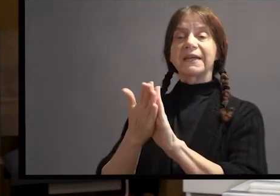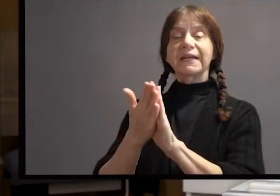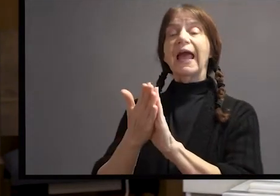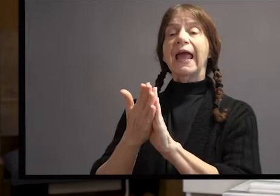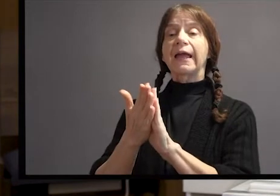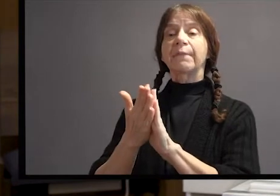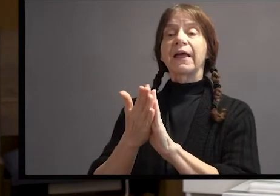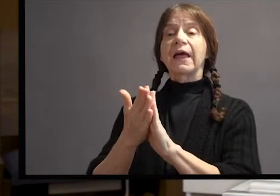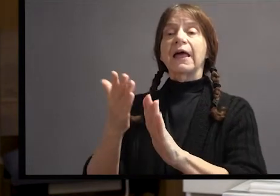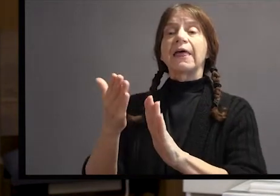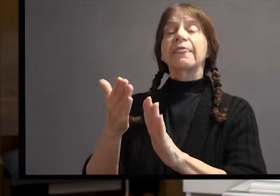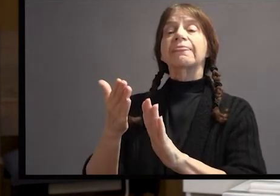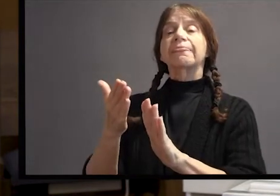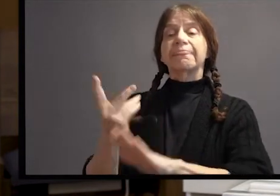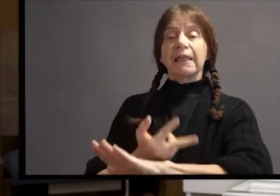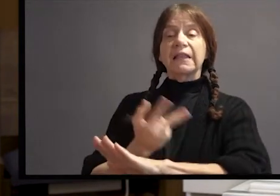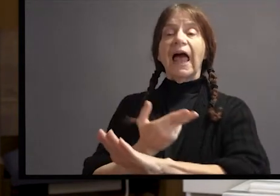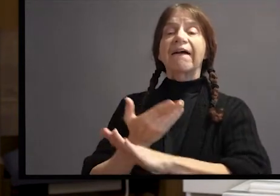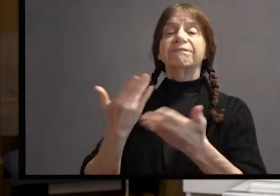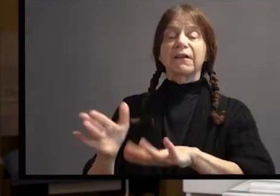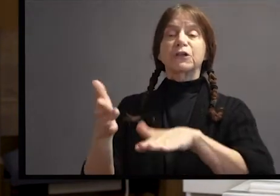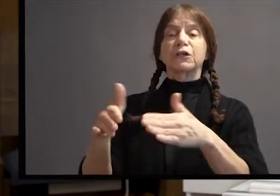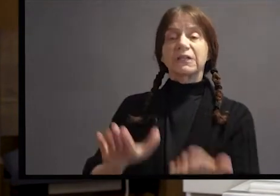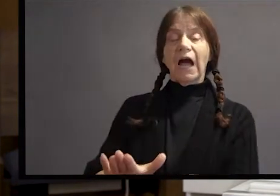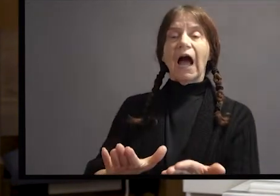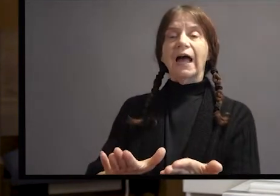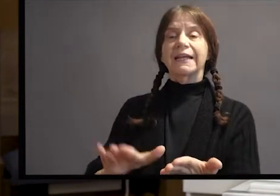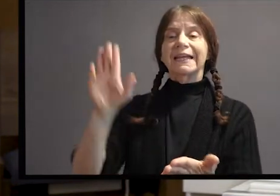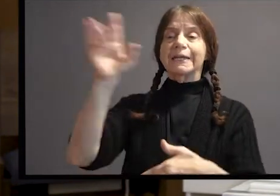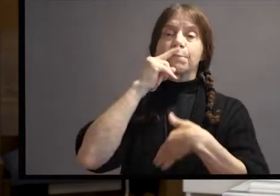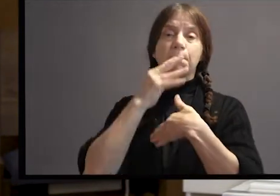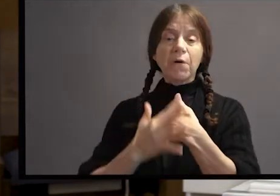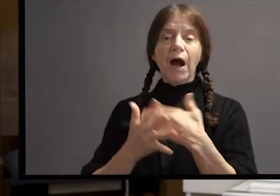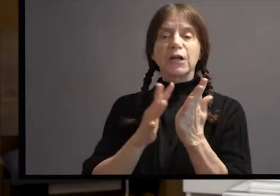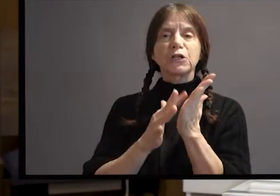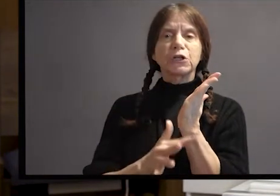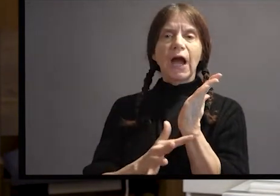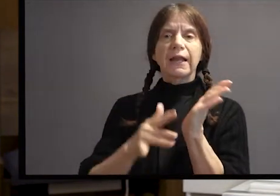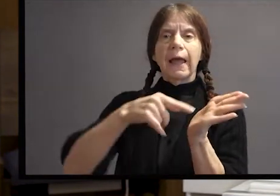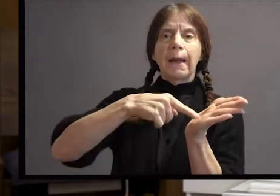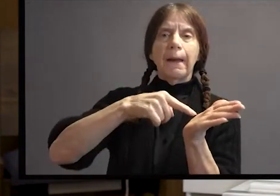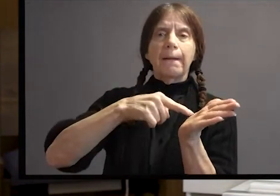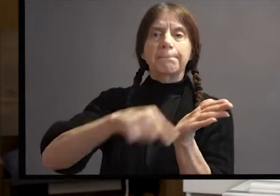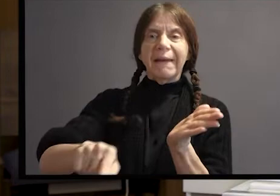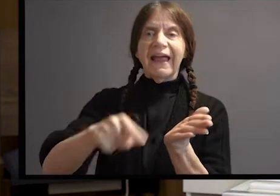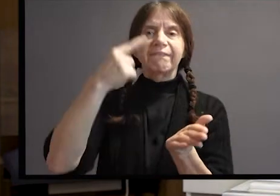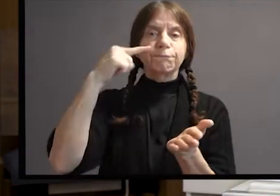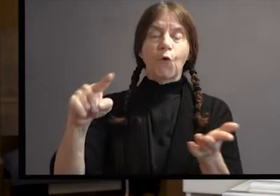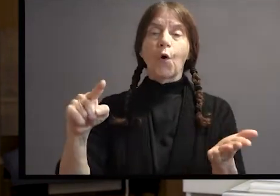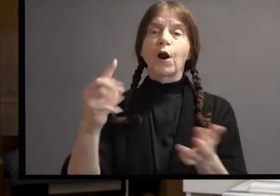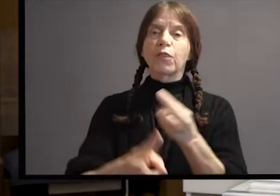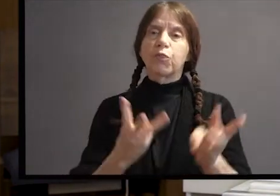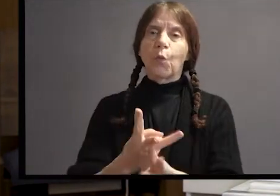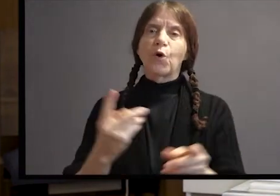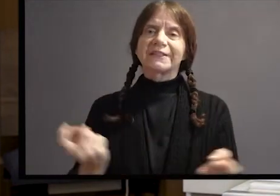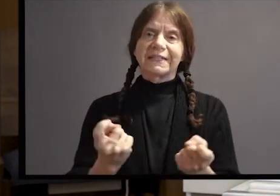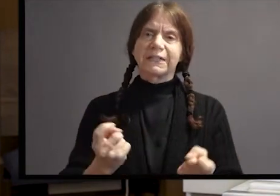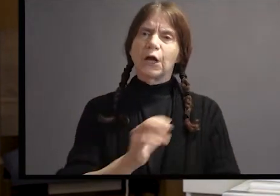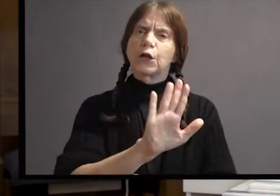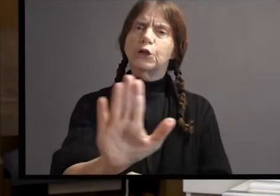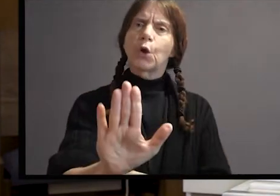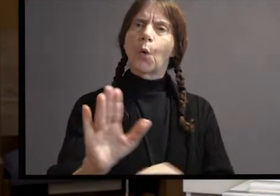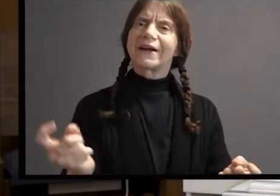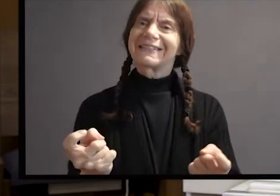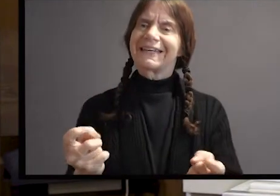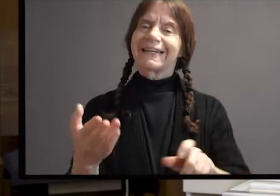one whose blood was shed and paid for the sins of the whole world. He took all of your sin